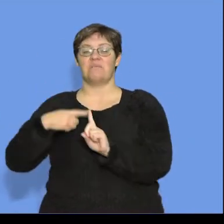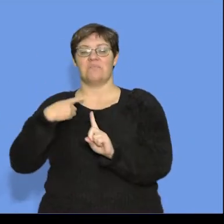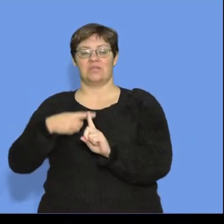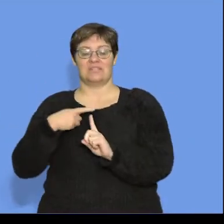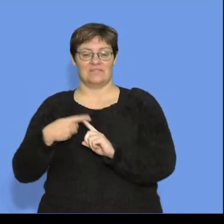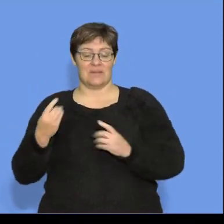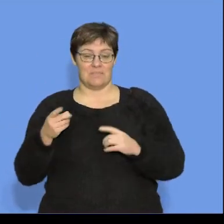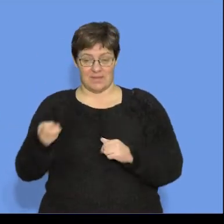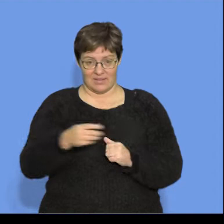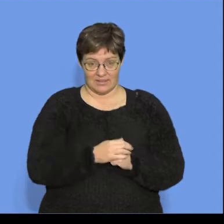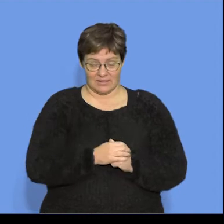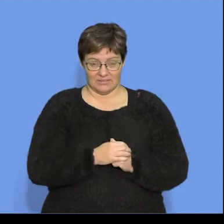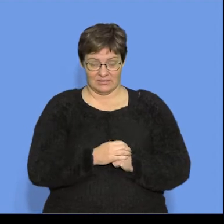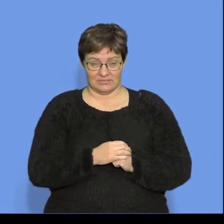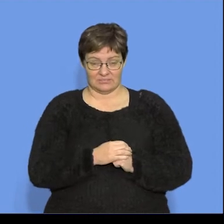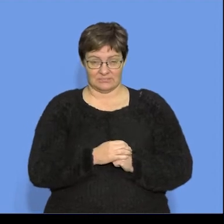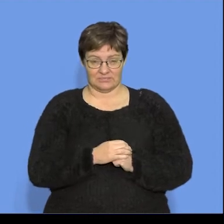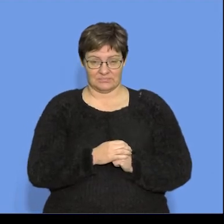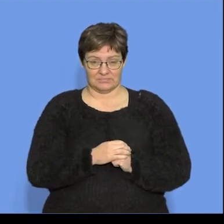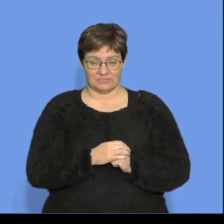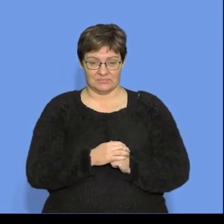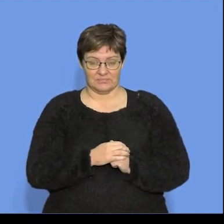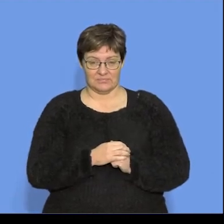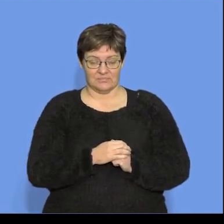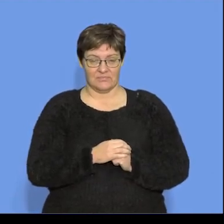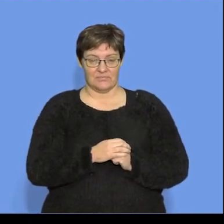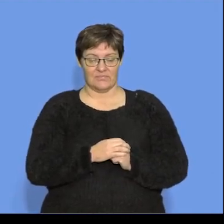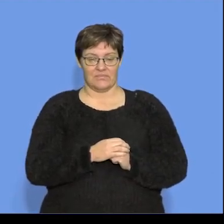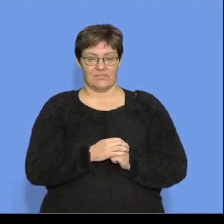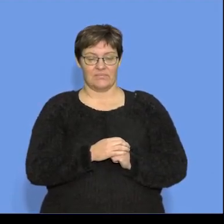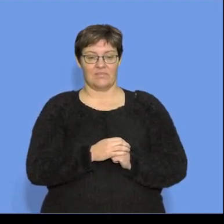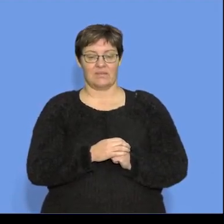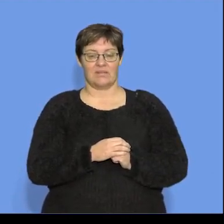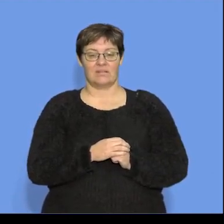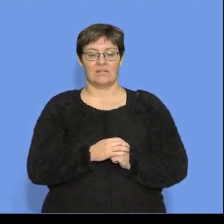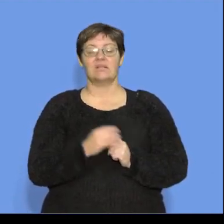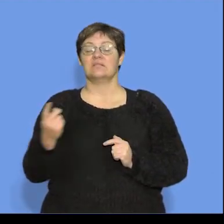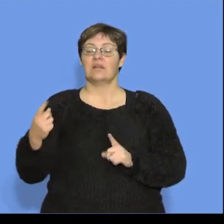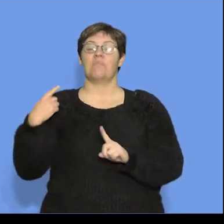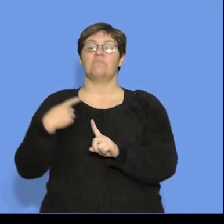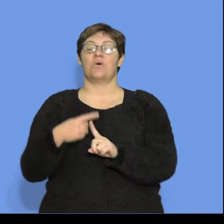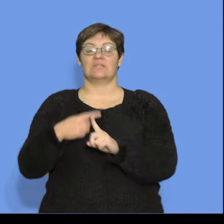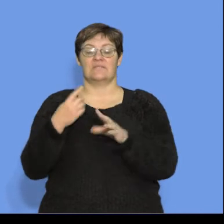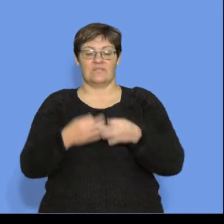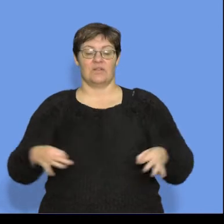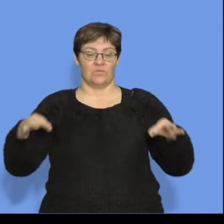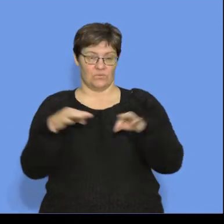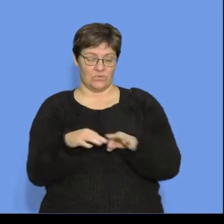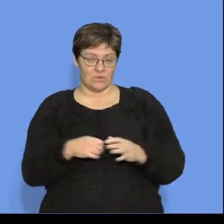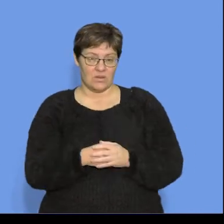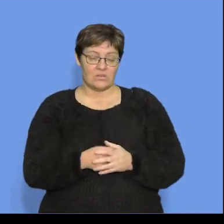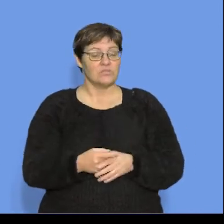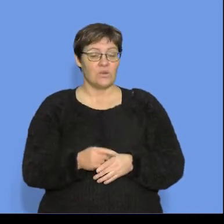these two is going to be positive. Okay? So this is a positive value. So when